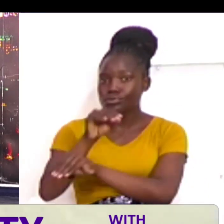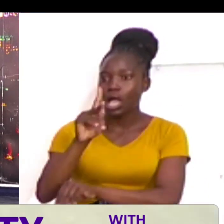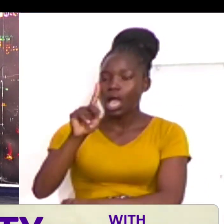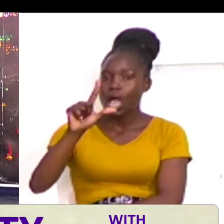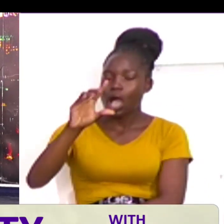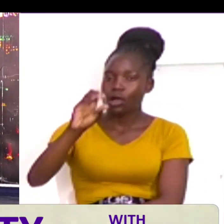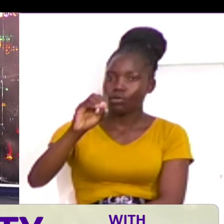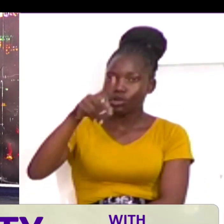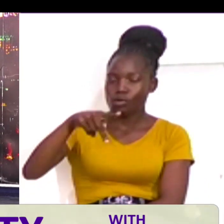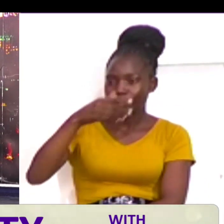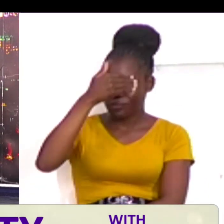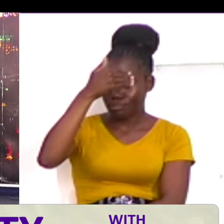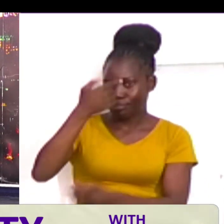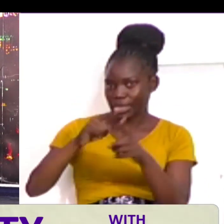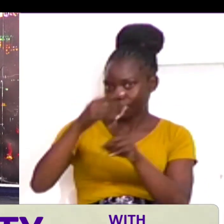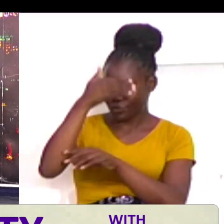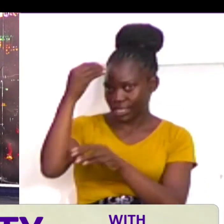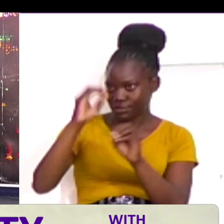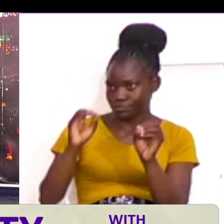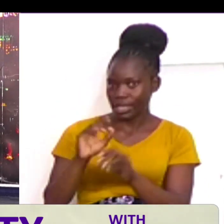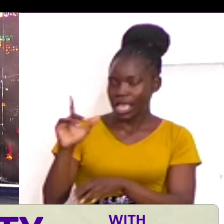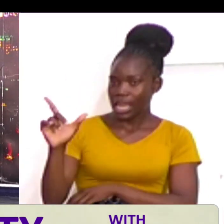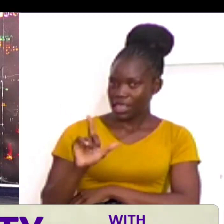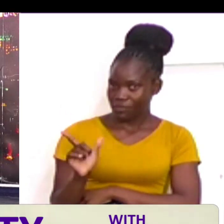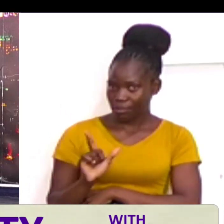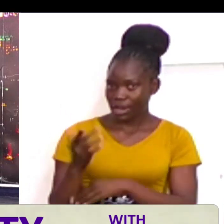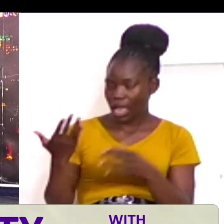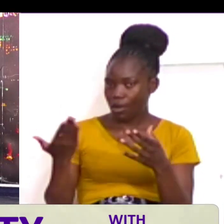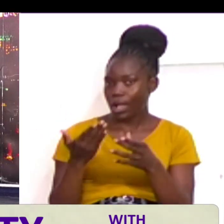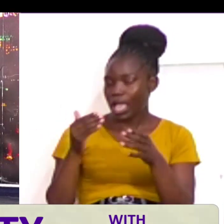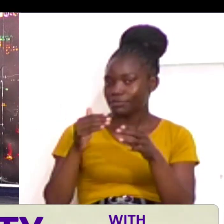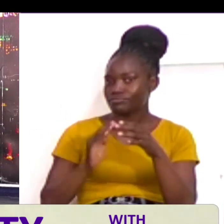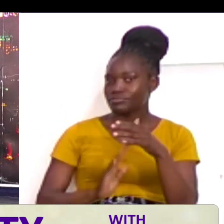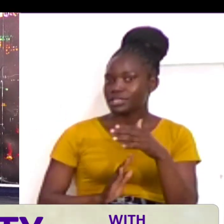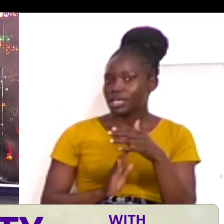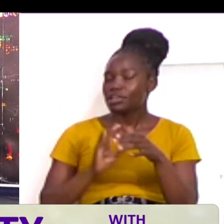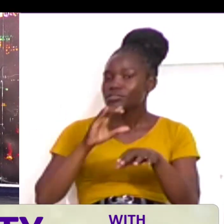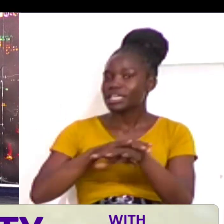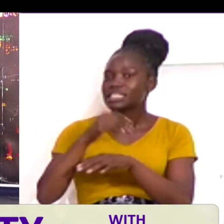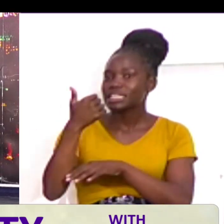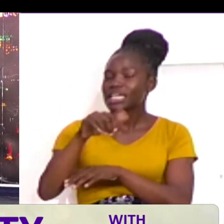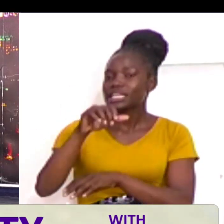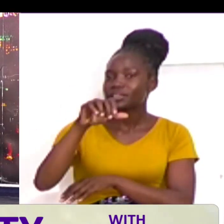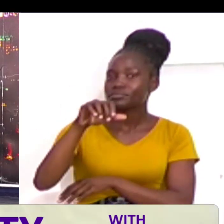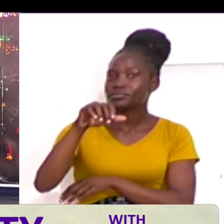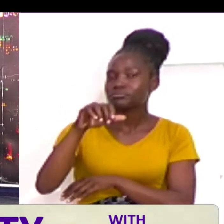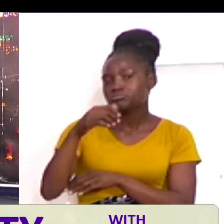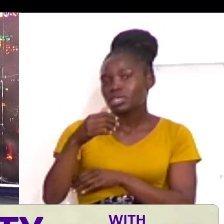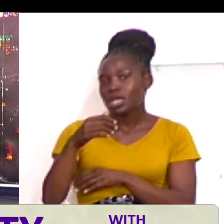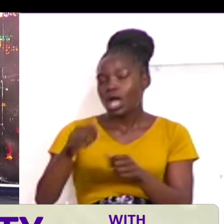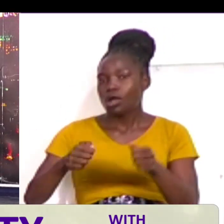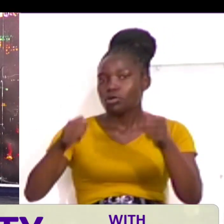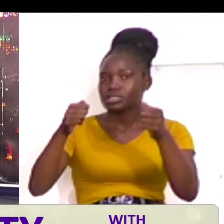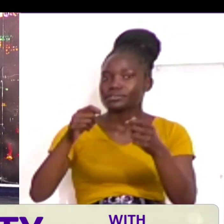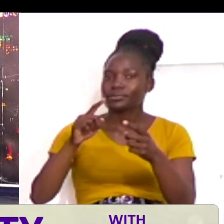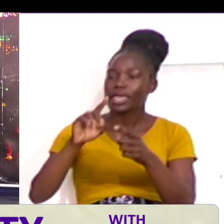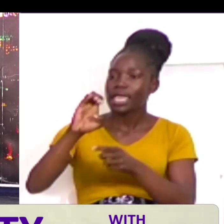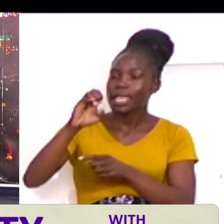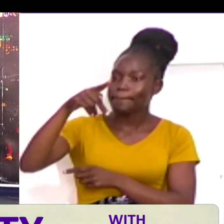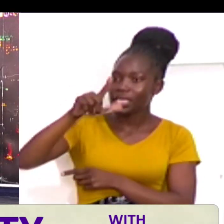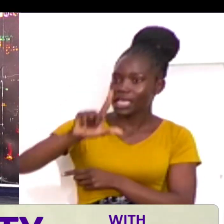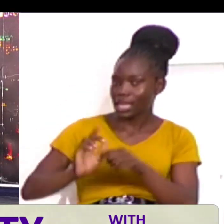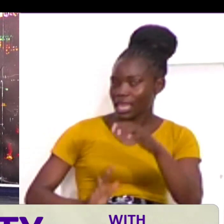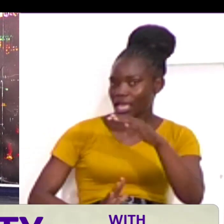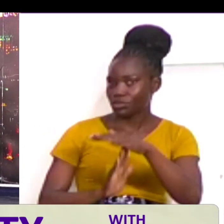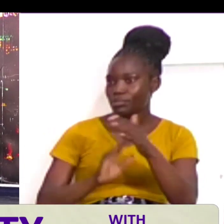again, to sound the fact that Liverpool are still in the thick of getting any silverware. EPL, they are topping currently the